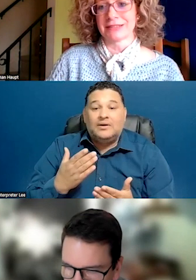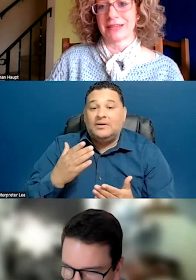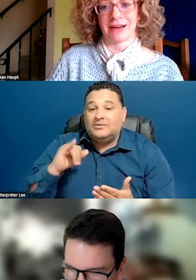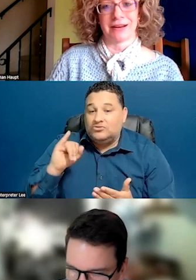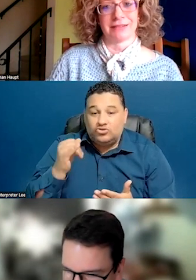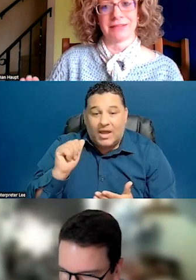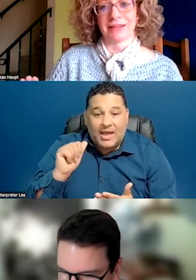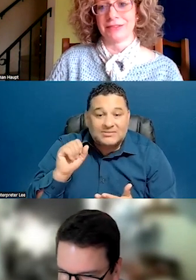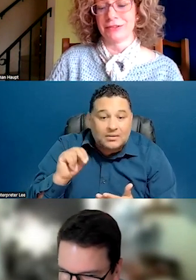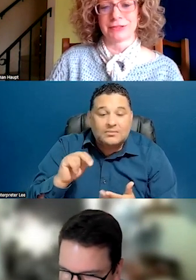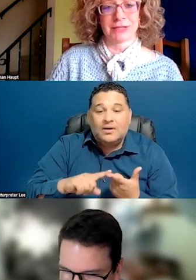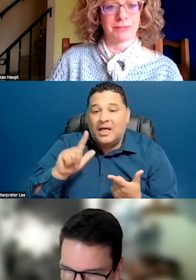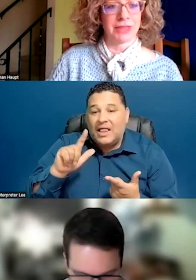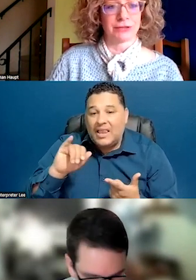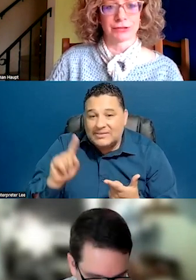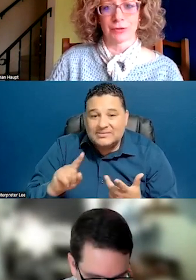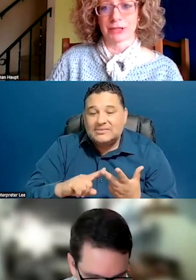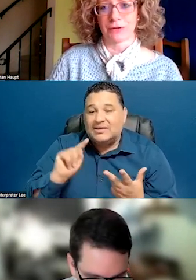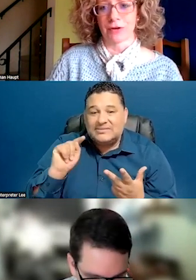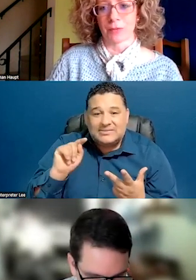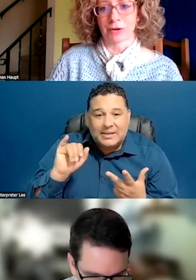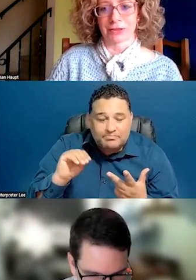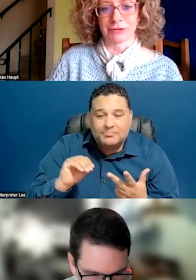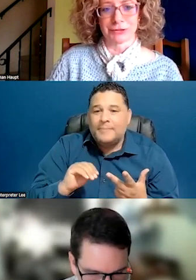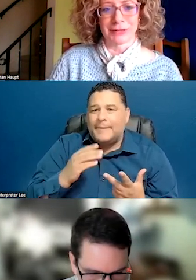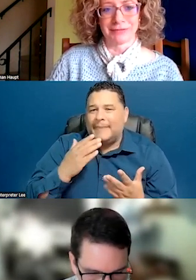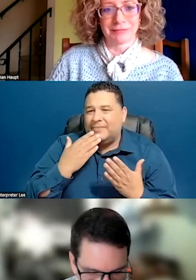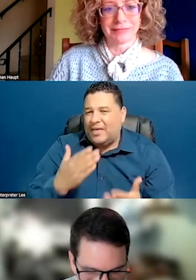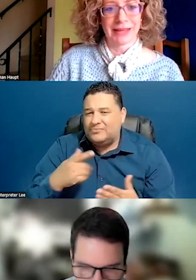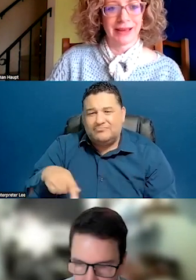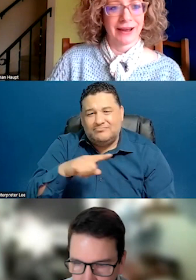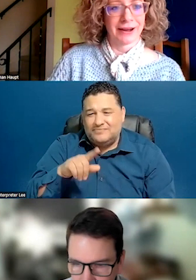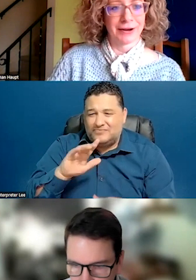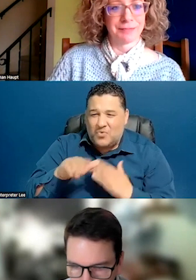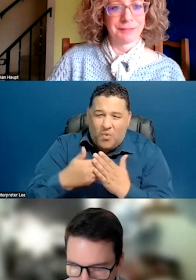Jason, Liz, and you, Tim. Thank you so much for all the work that you're doing.